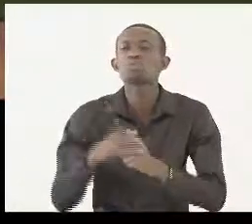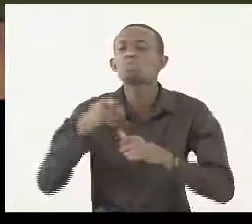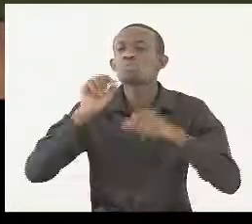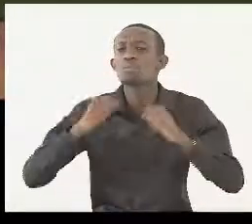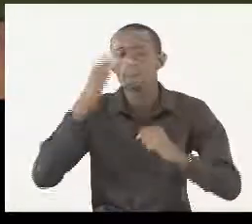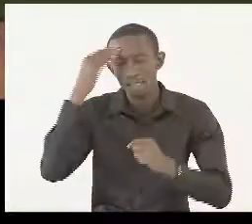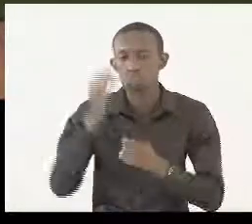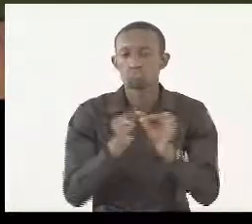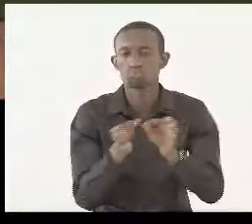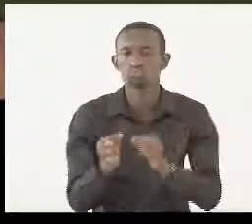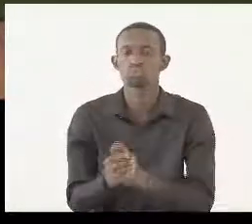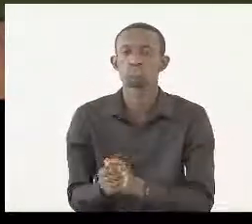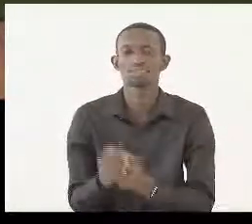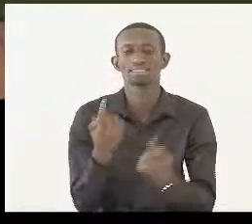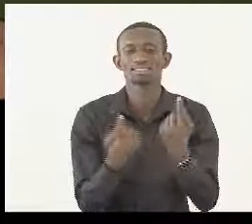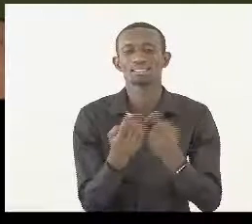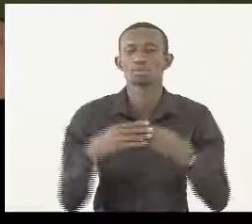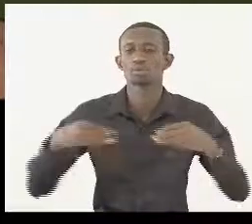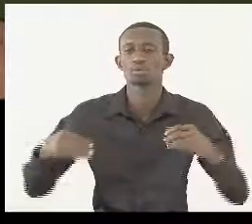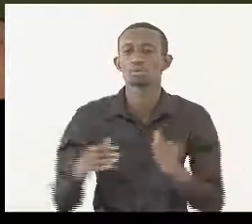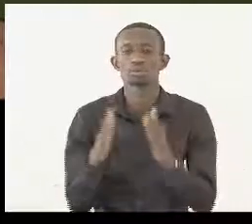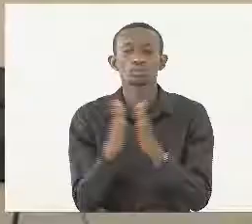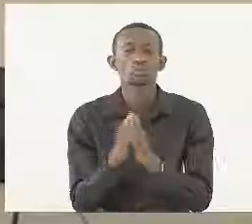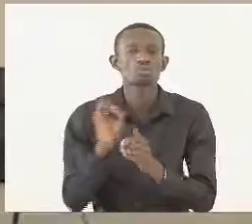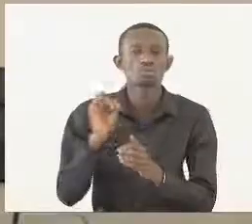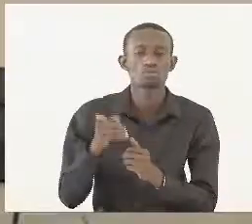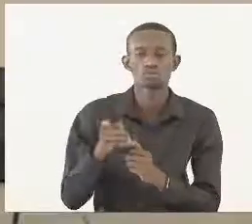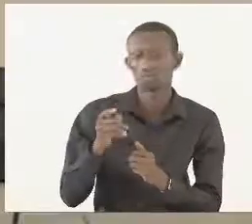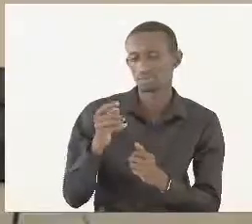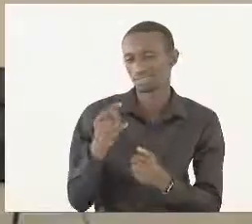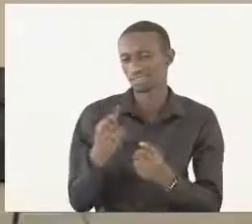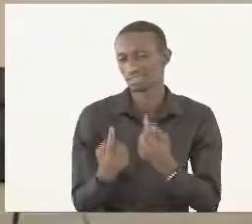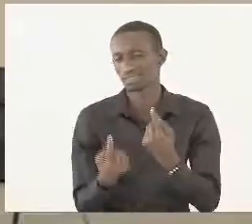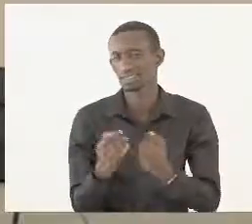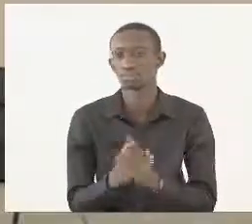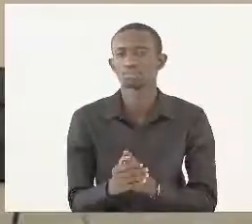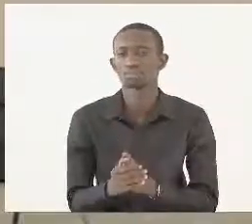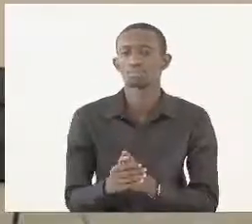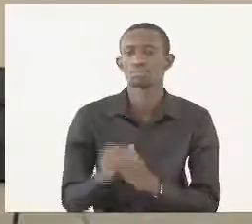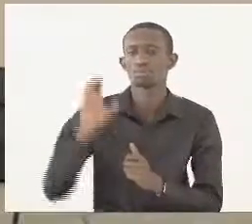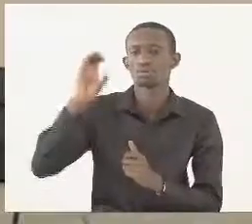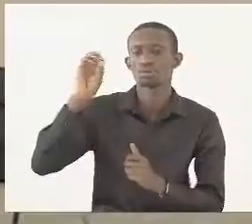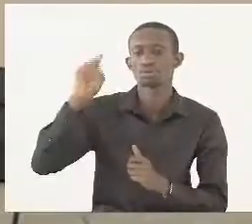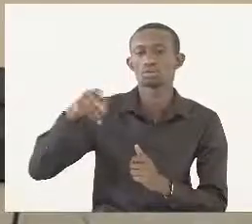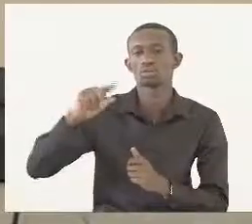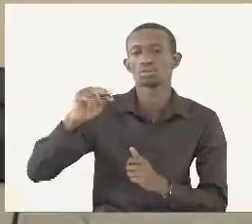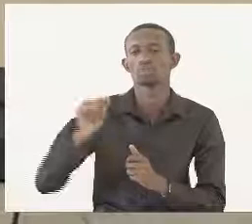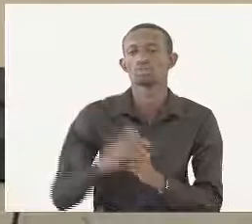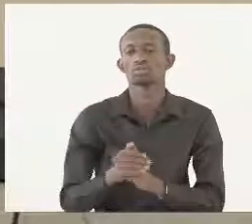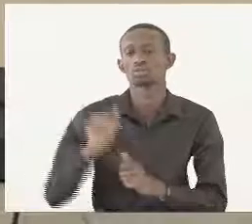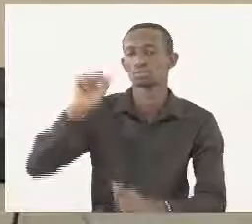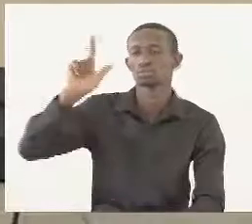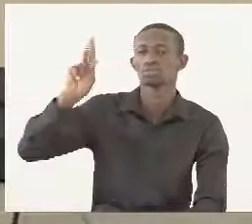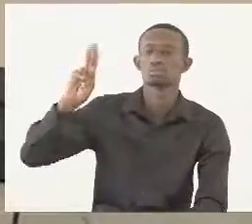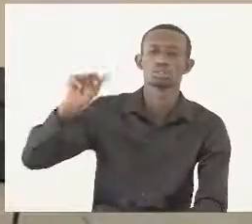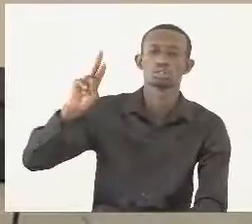some properties of some compounds of the alkali metals. We will have a look at the properties of some compounds